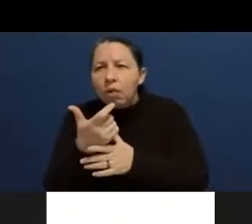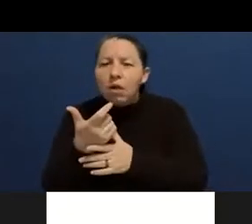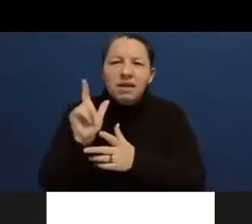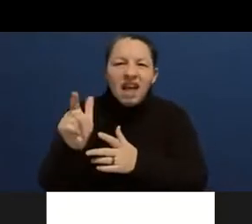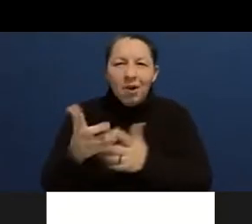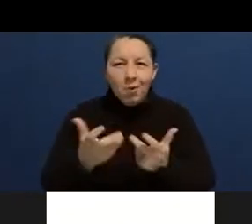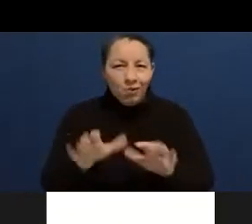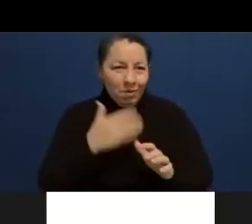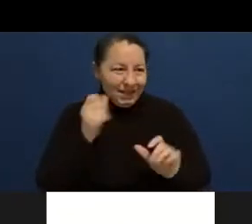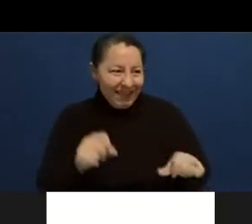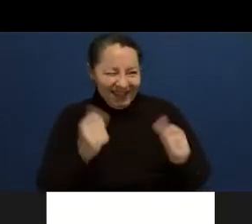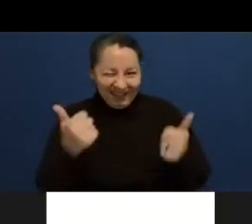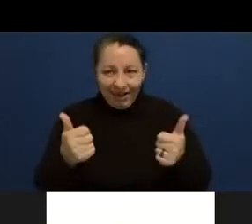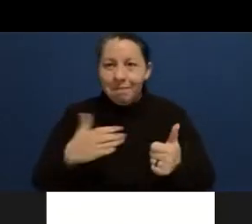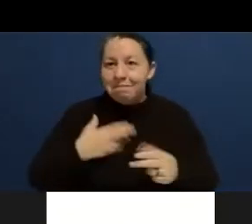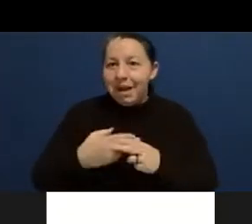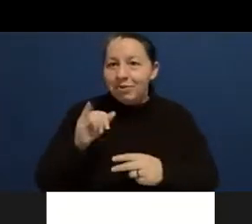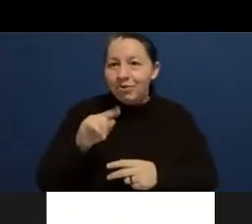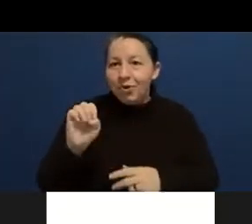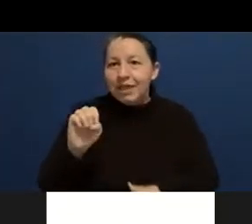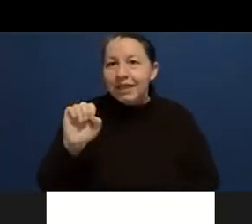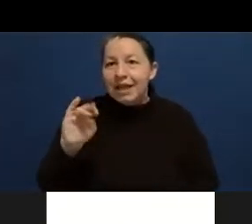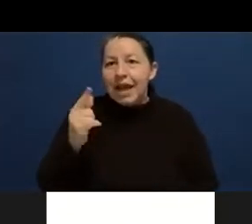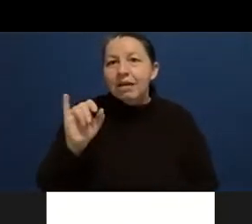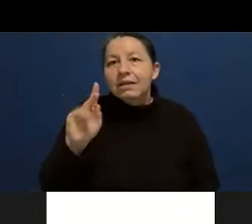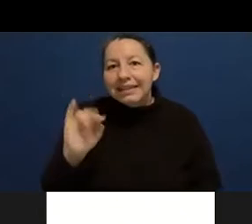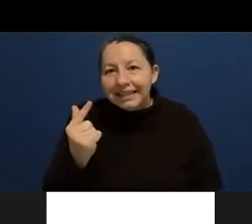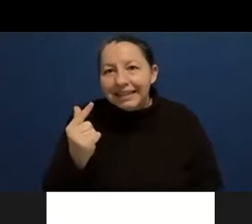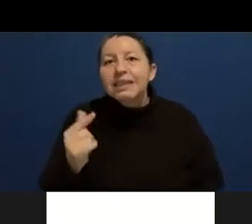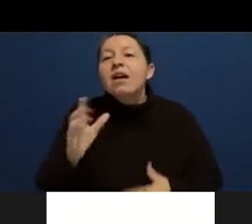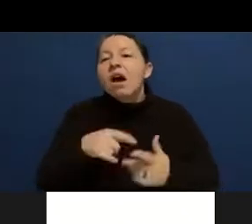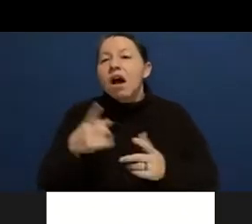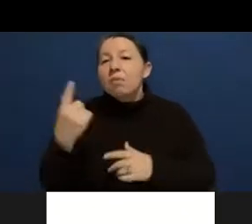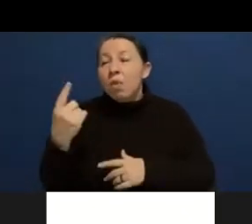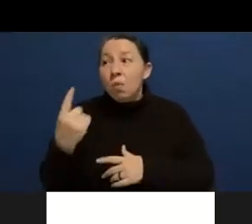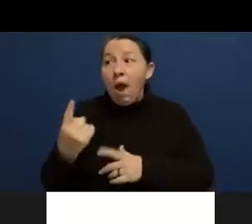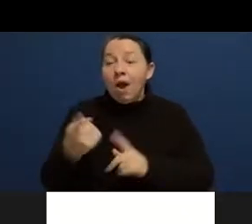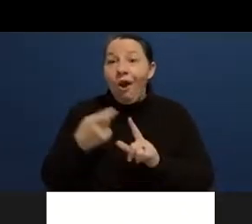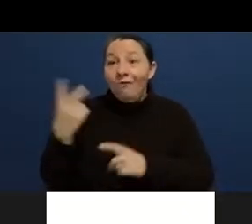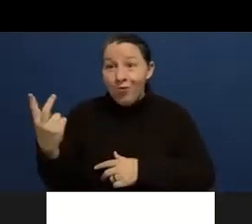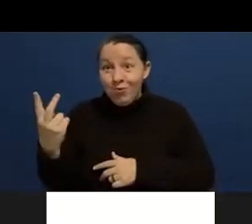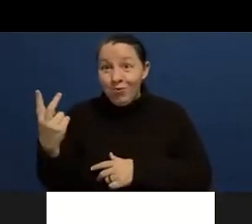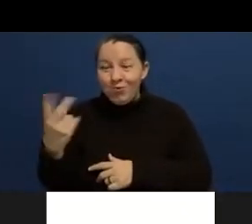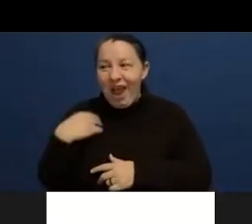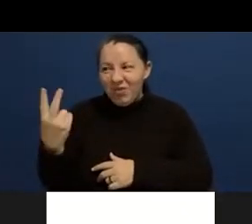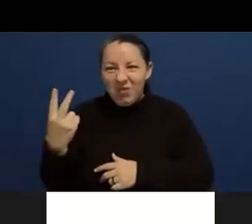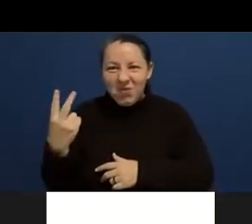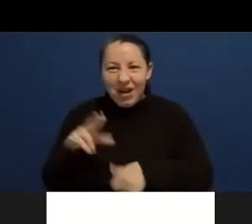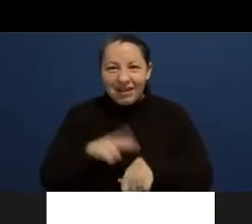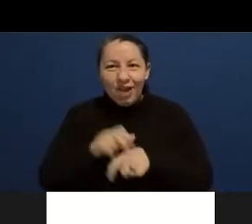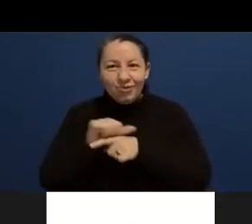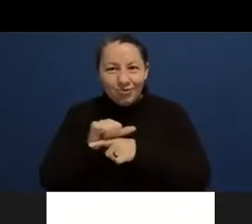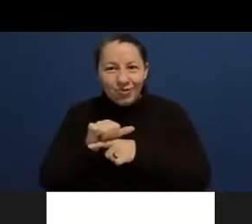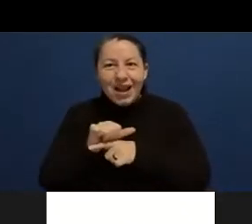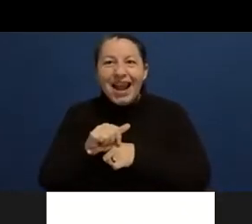and I am one of the 2 national training and technical assistance providers here at the Minnesota Indian Women's Sexual